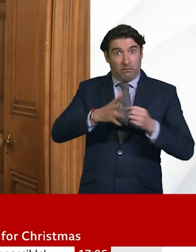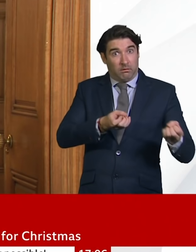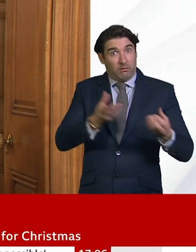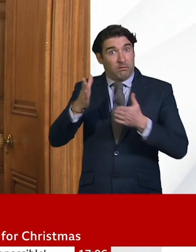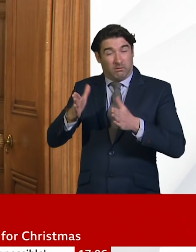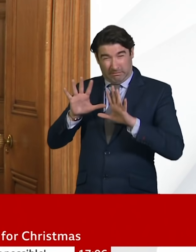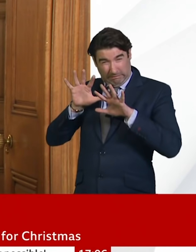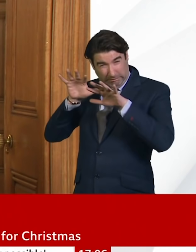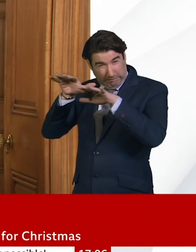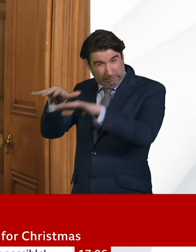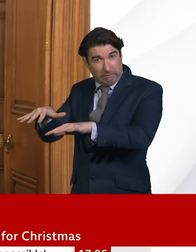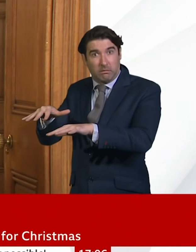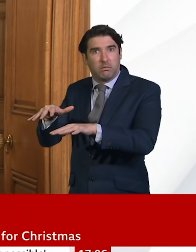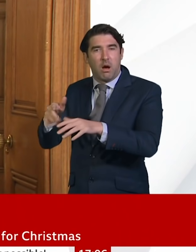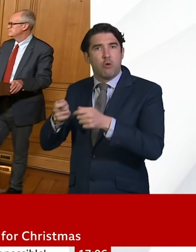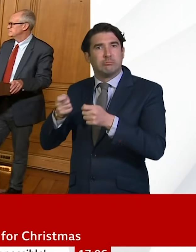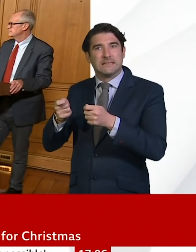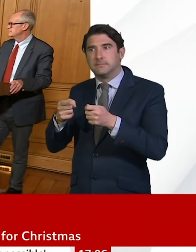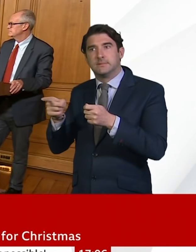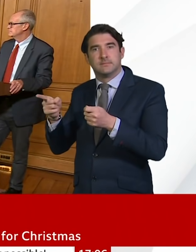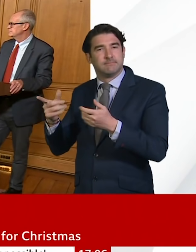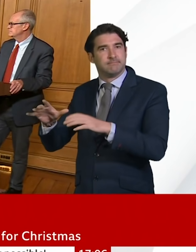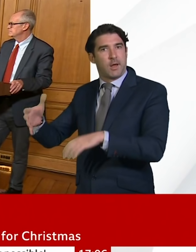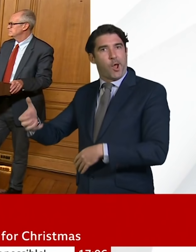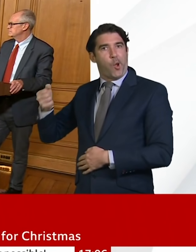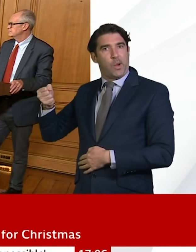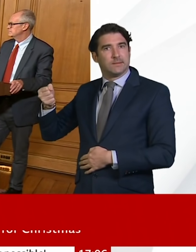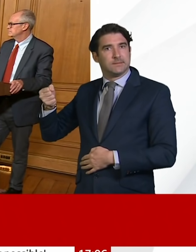so that we never reach that point. And I'm